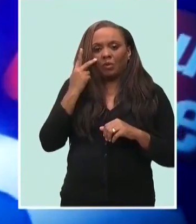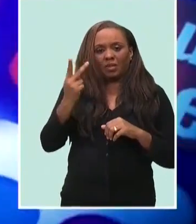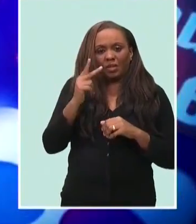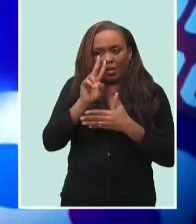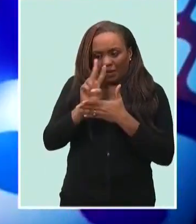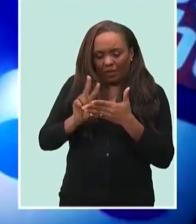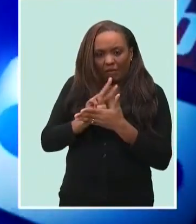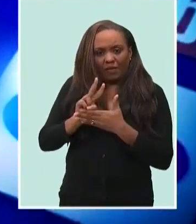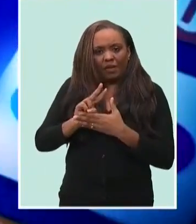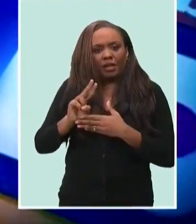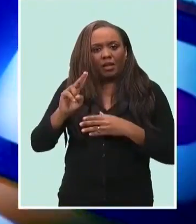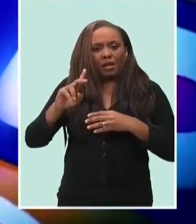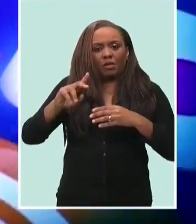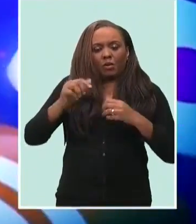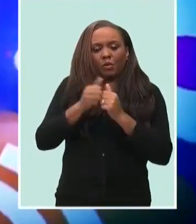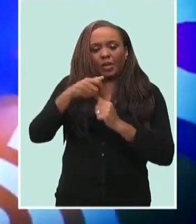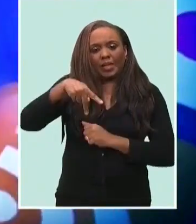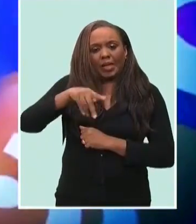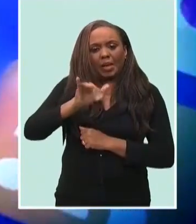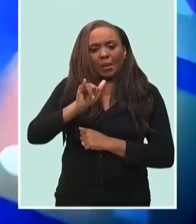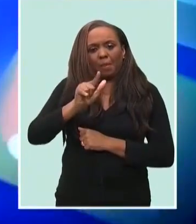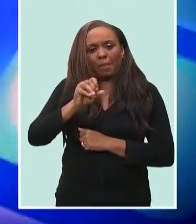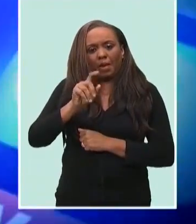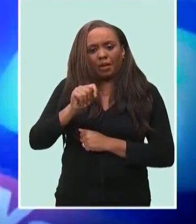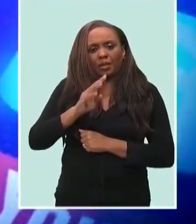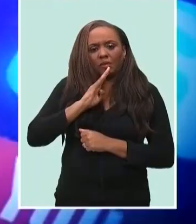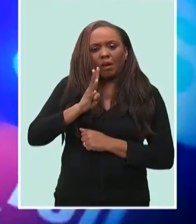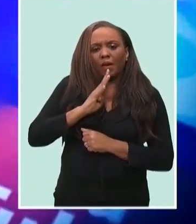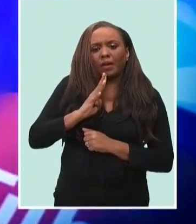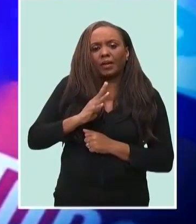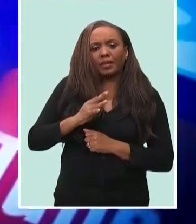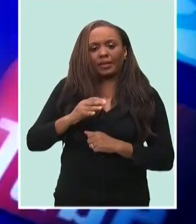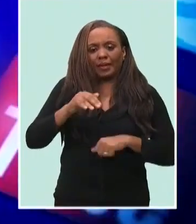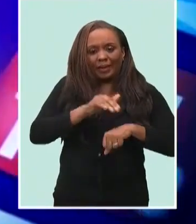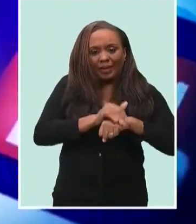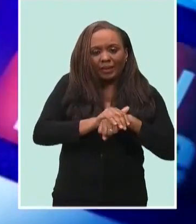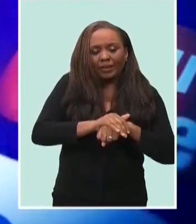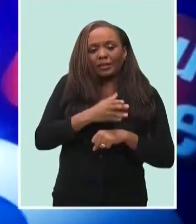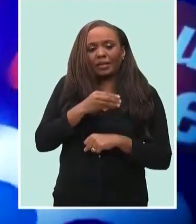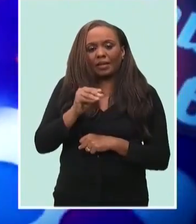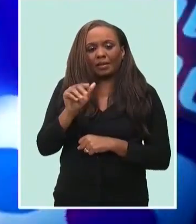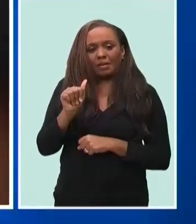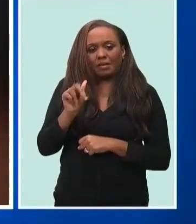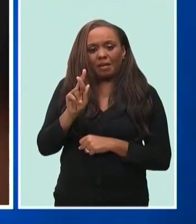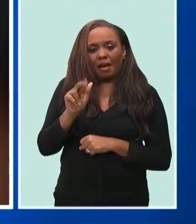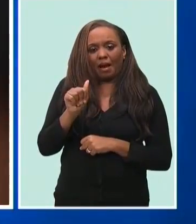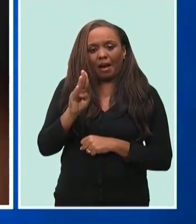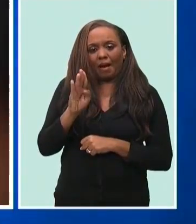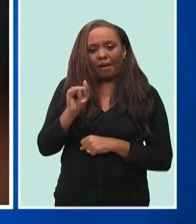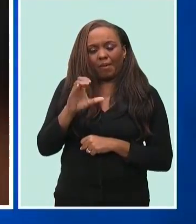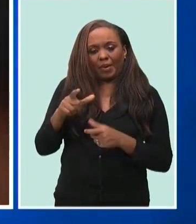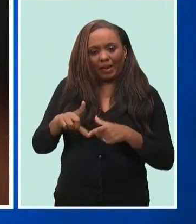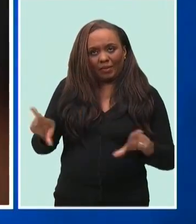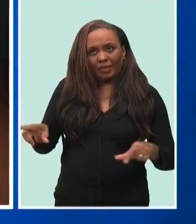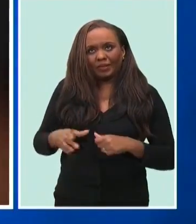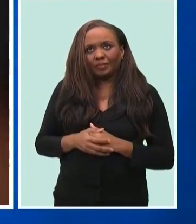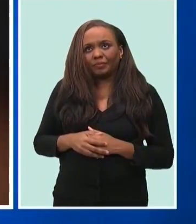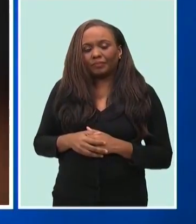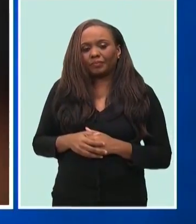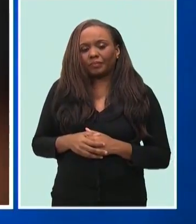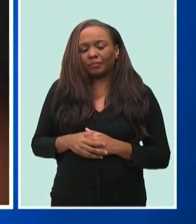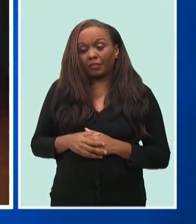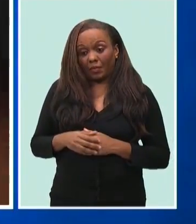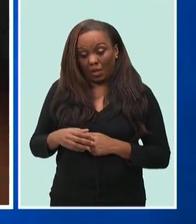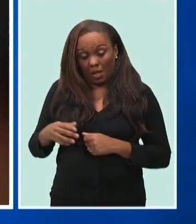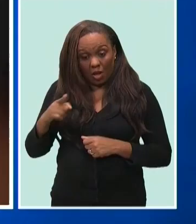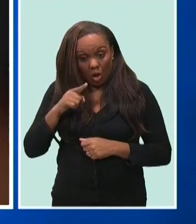the pilot and air traffic controllers. Now, they were speaking in both Arabic and English. Take a look. Sir, confirm you are returning back